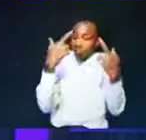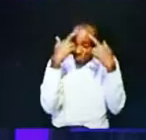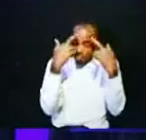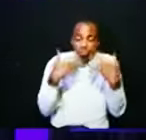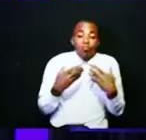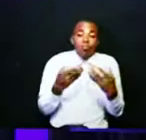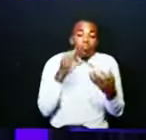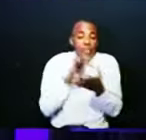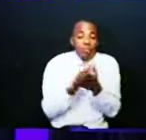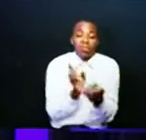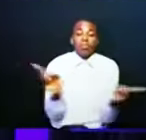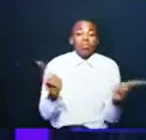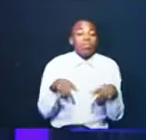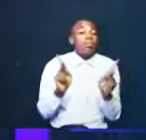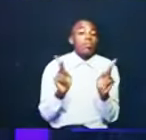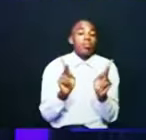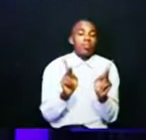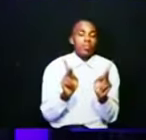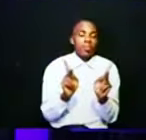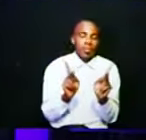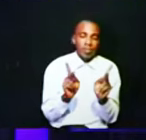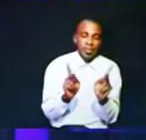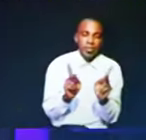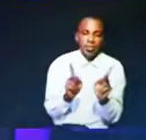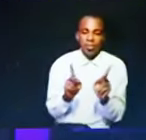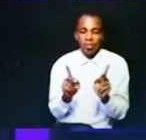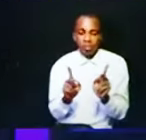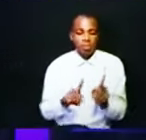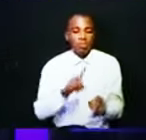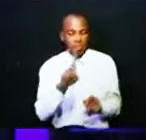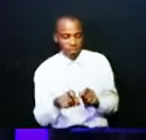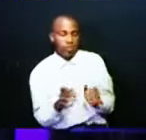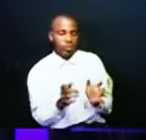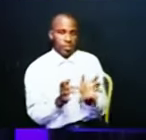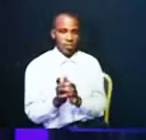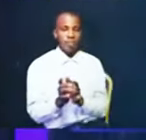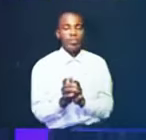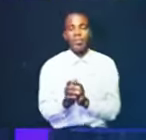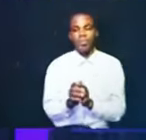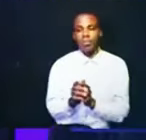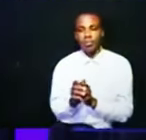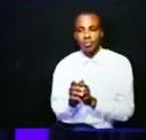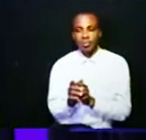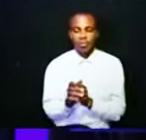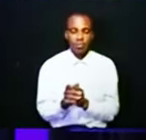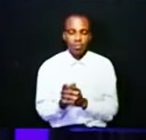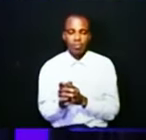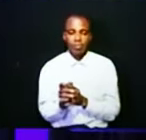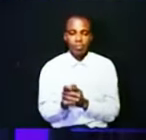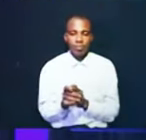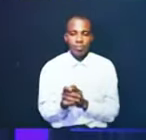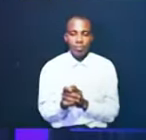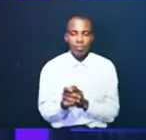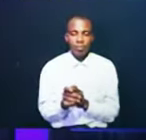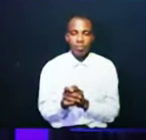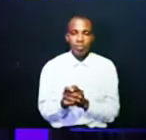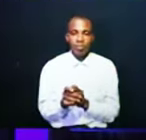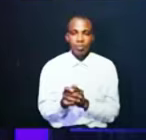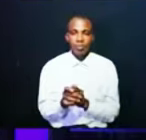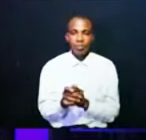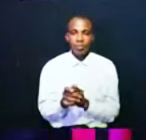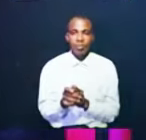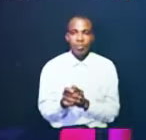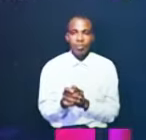A Pharisee for banin chain, the son of her say, obi wo ho kwan asem biarenti so ja na ira na.